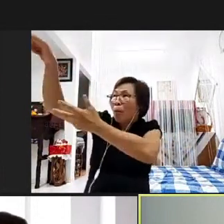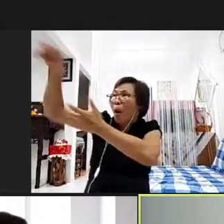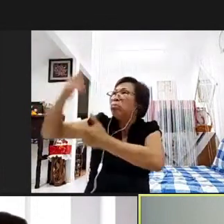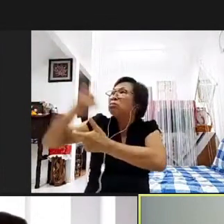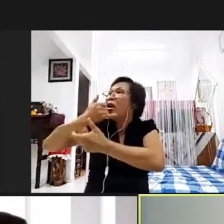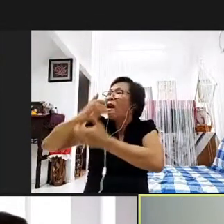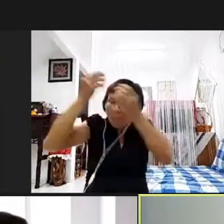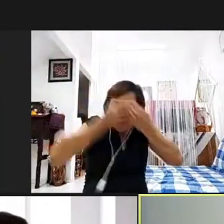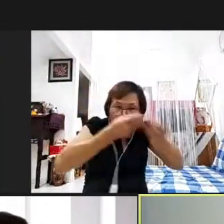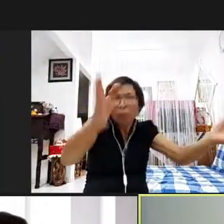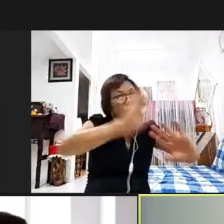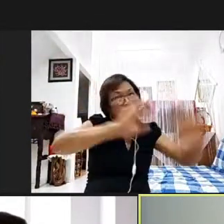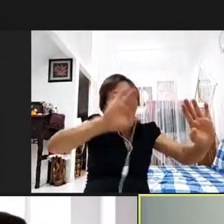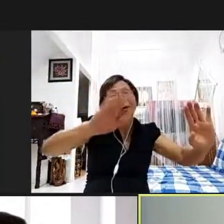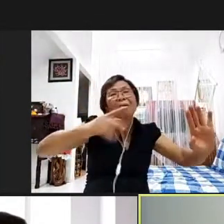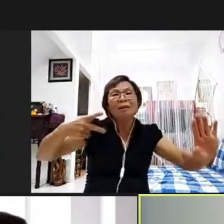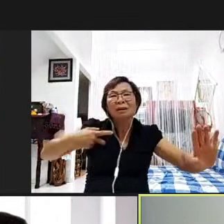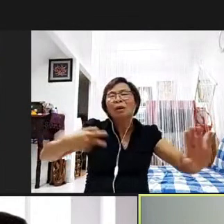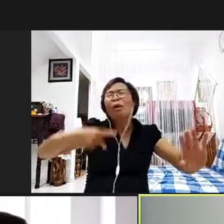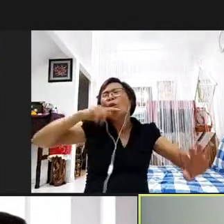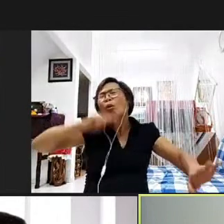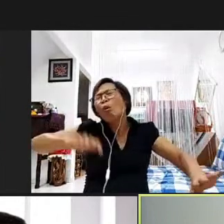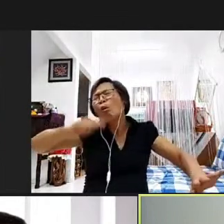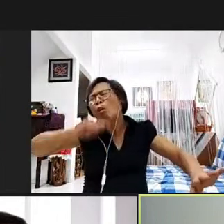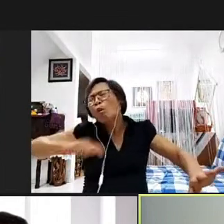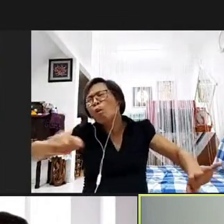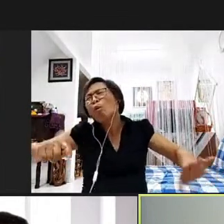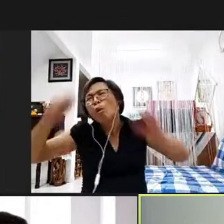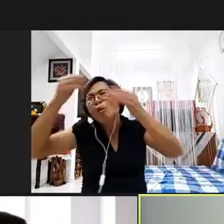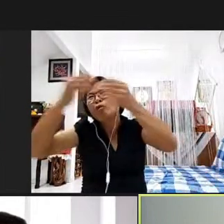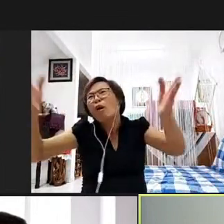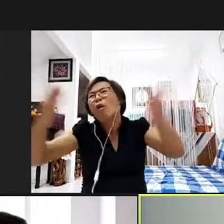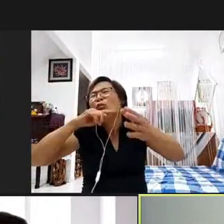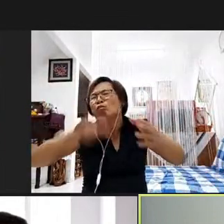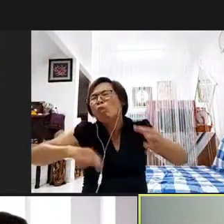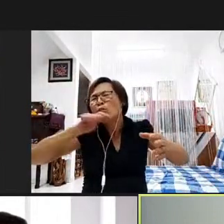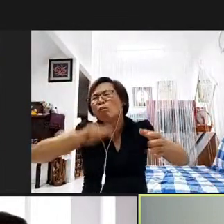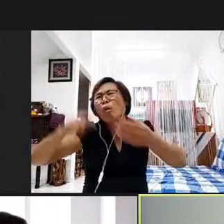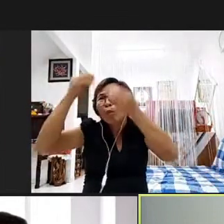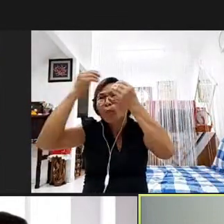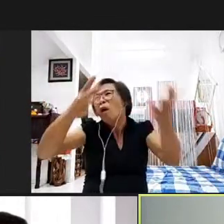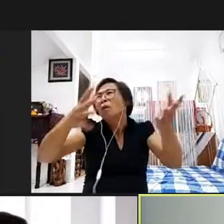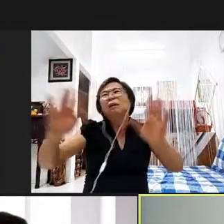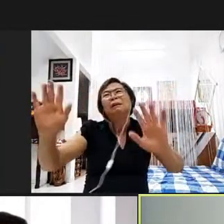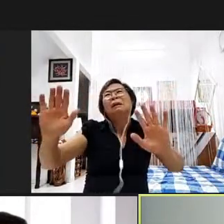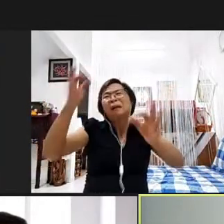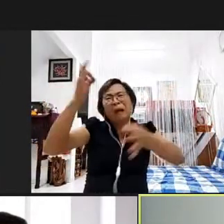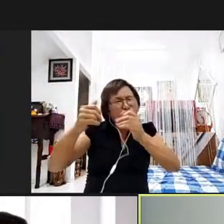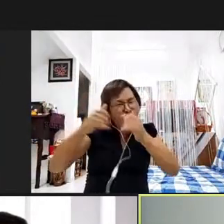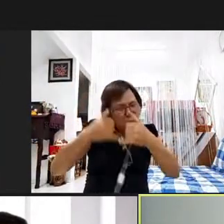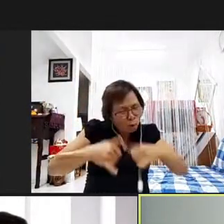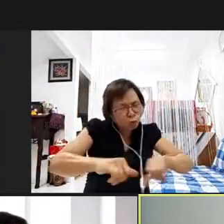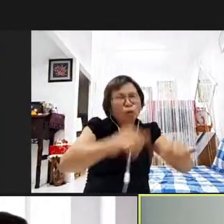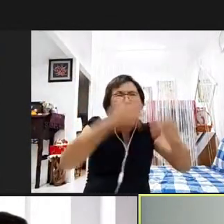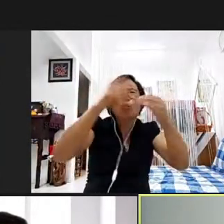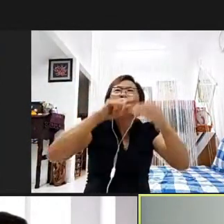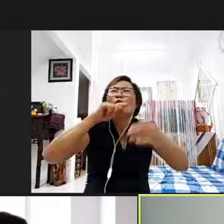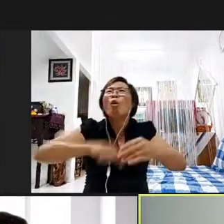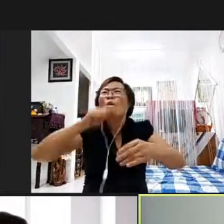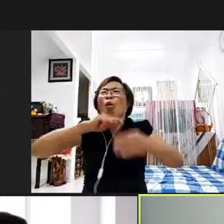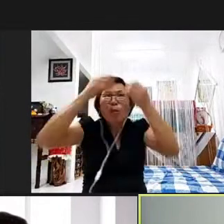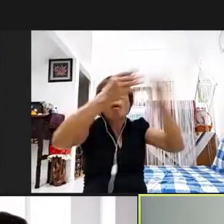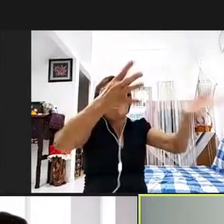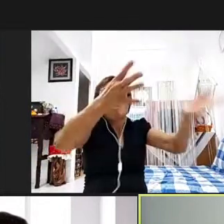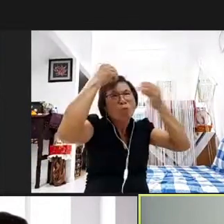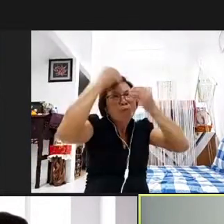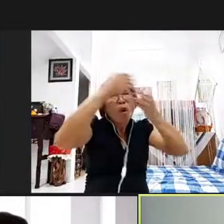our behavior on all outdated information. If you continue to do that, then we are really losing out. So